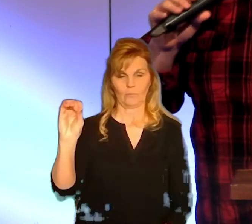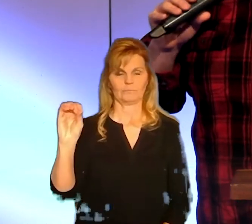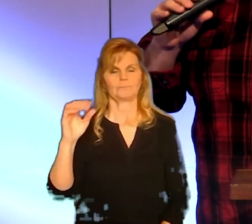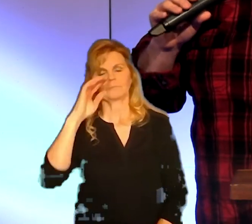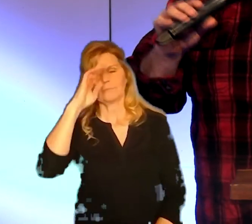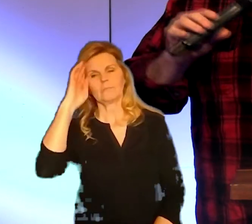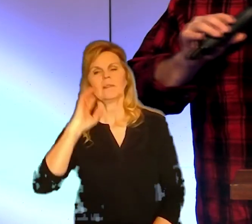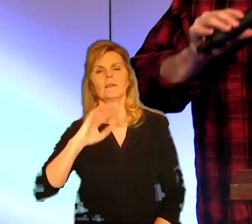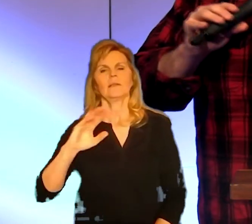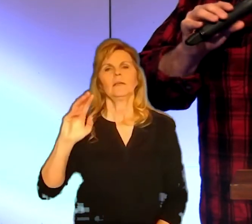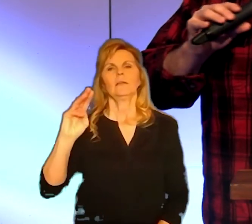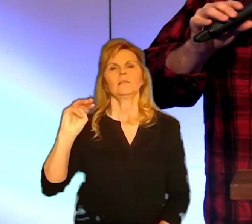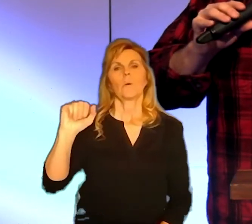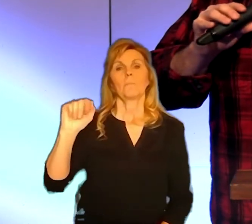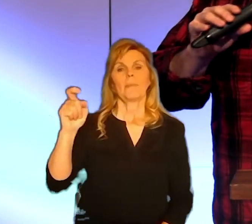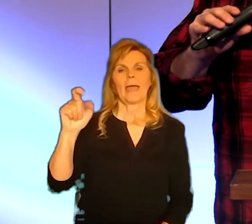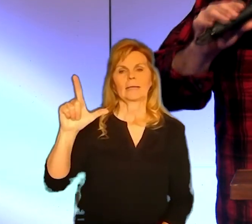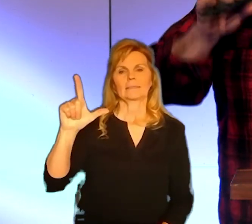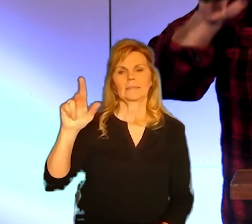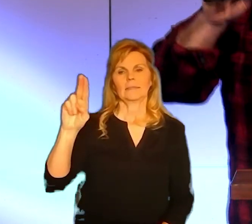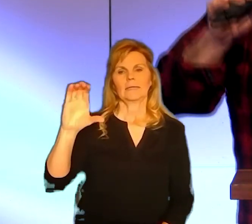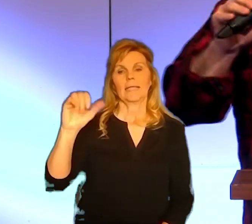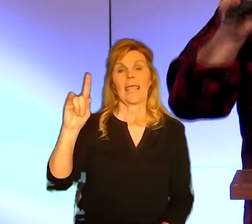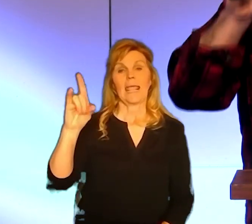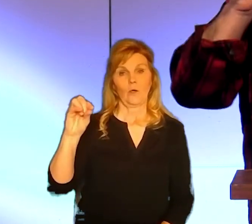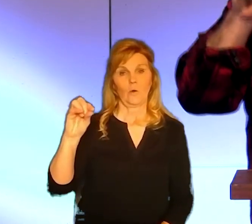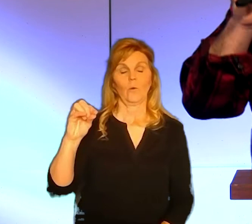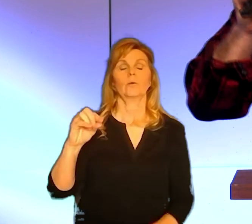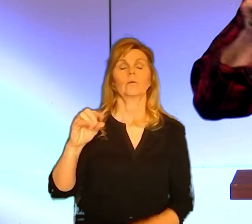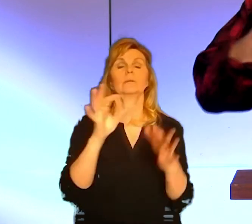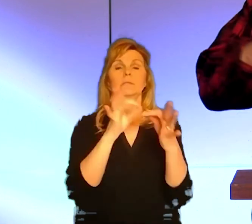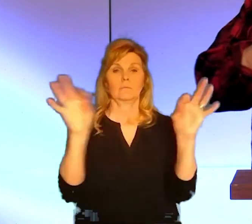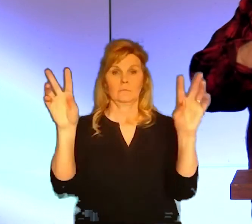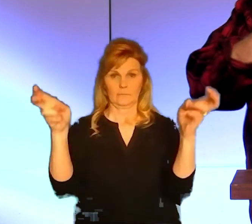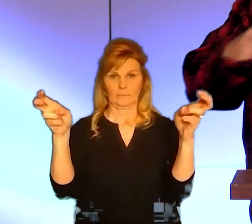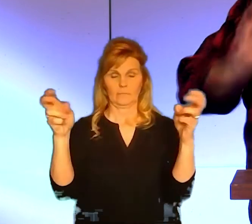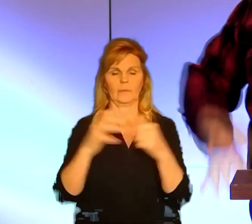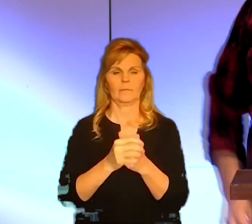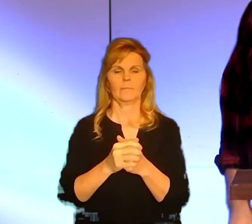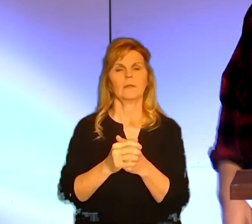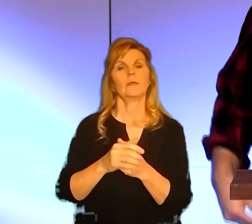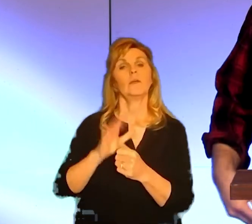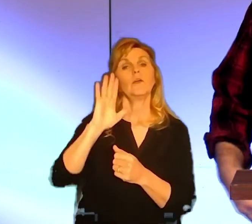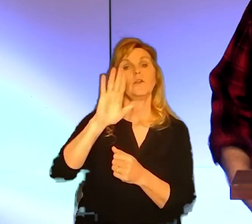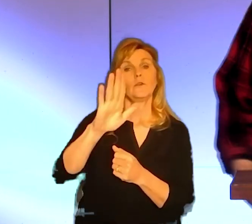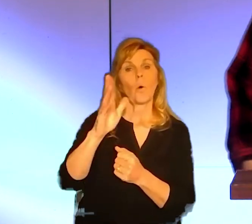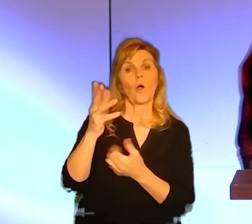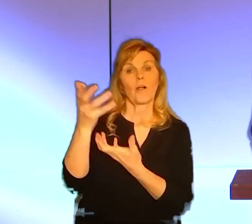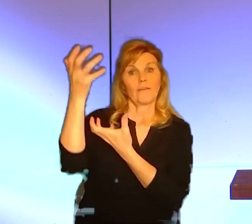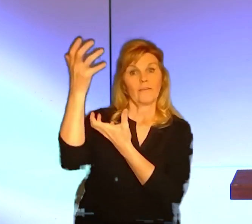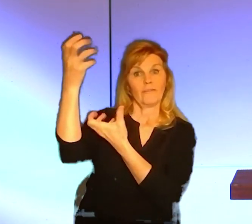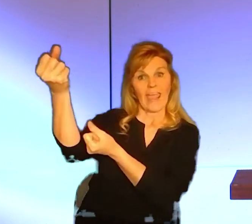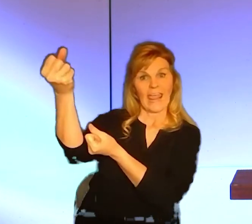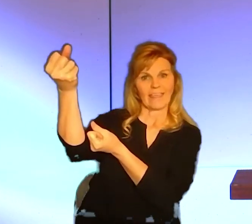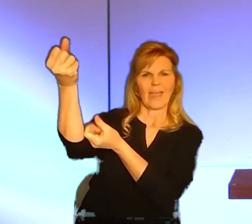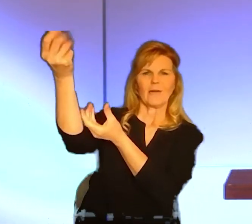Like, Pastor, what are you talking about? Sometimes I get ahead of myself. Feed your faith, starve your